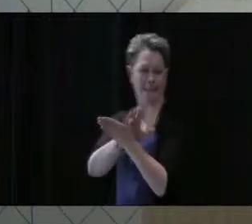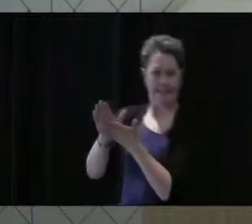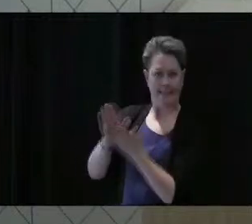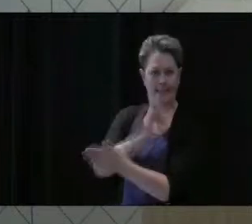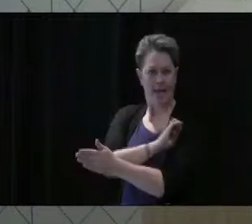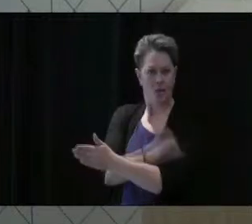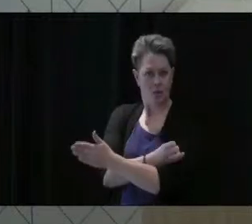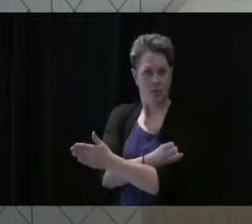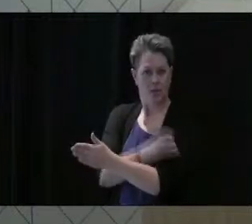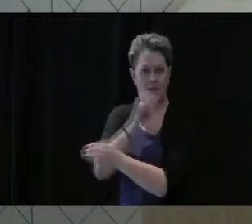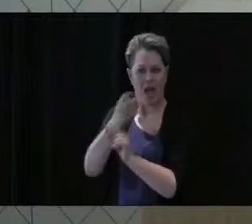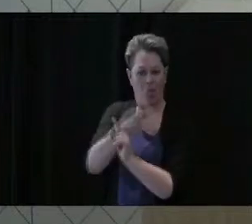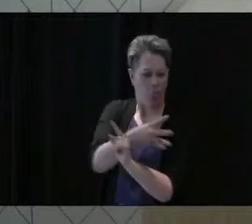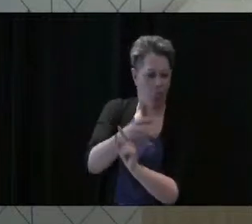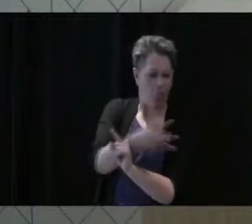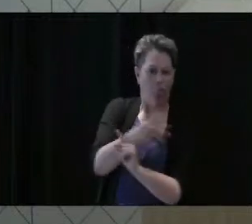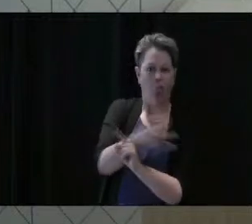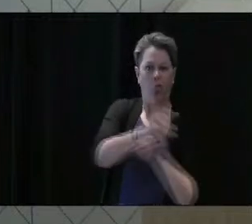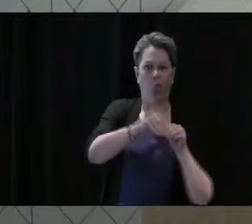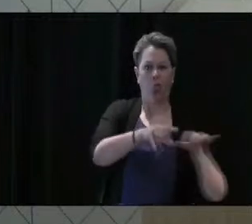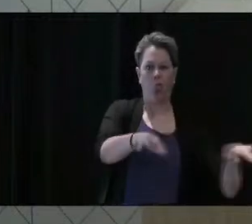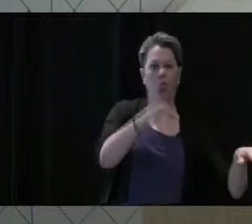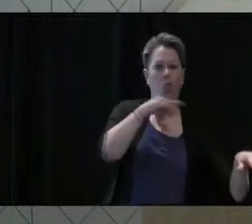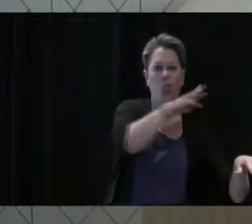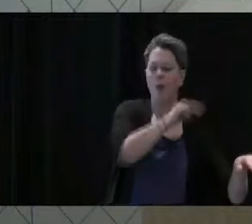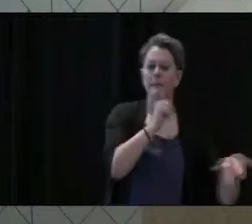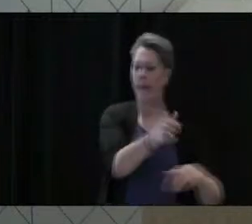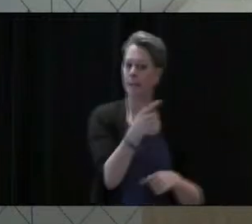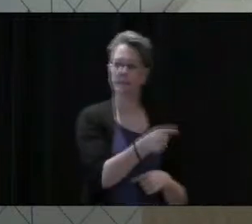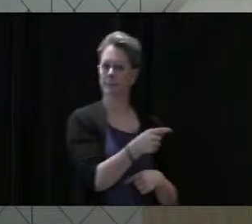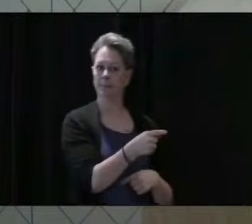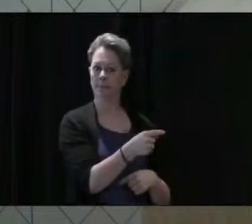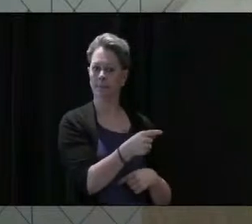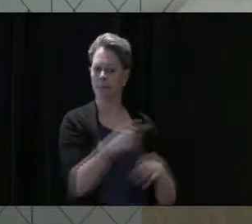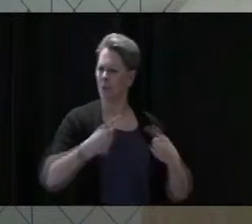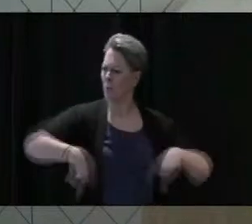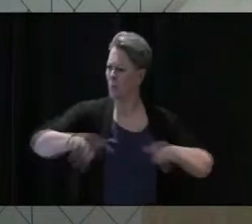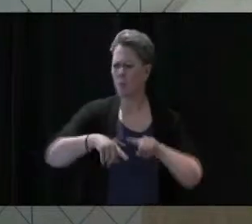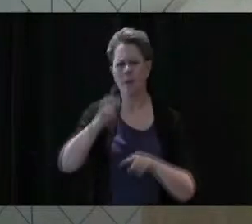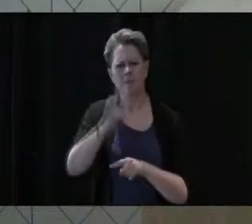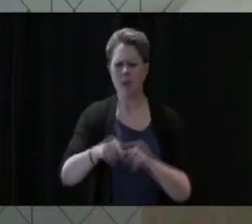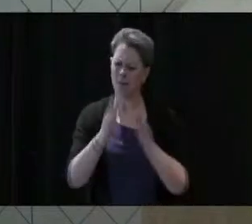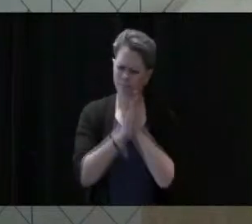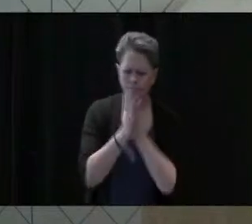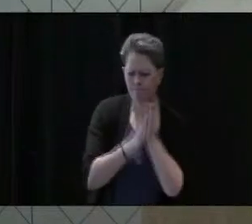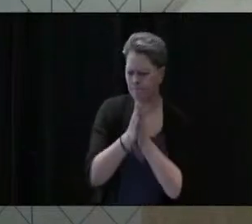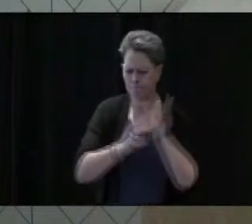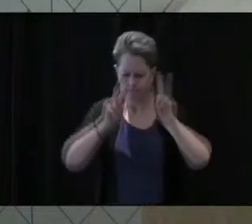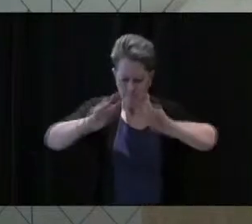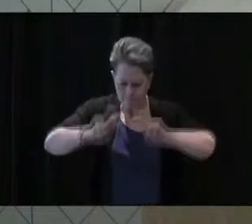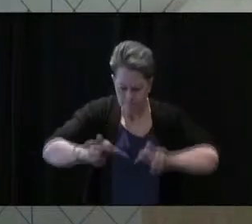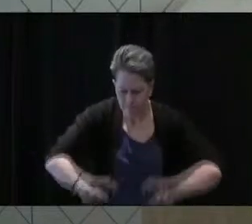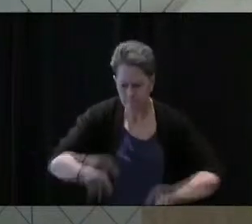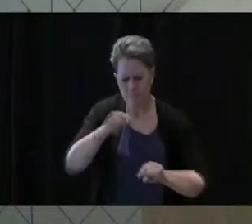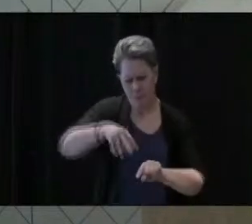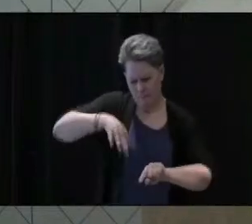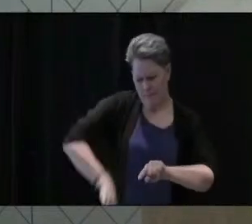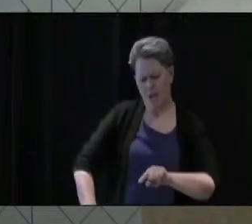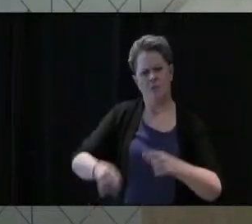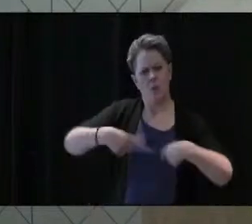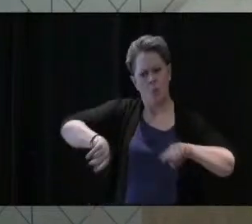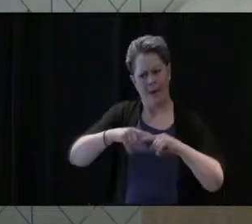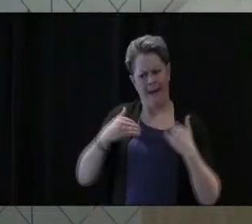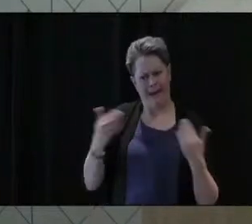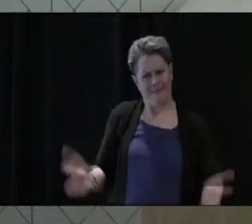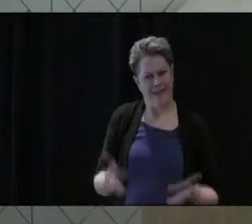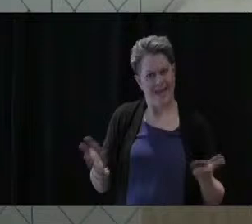We shouldn't be scared to reconfigure our asset portfolios, especially if the value we